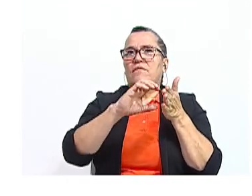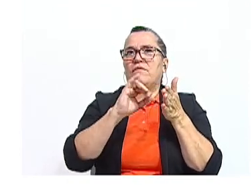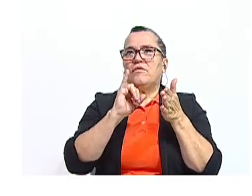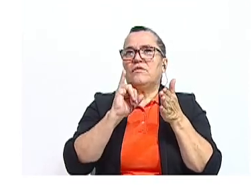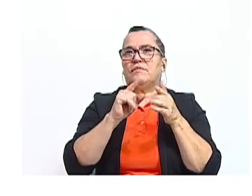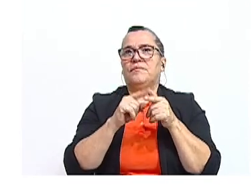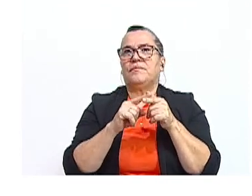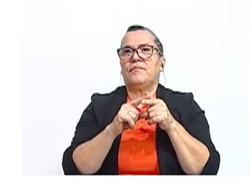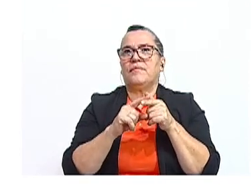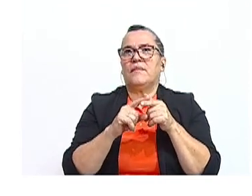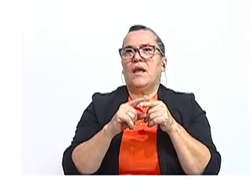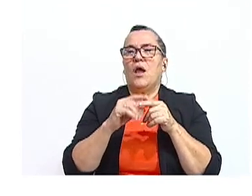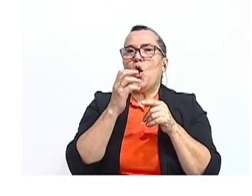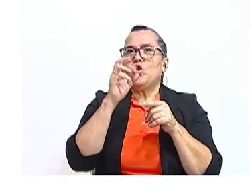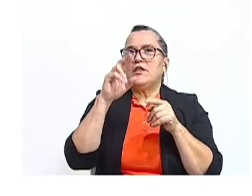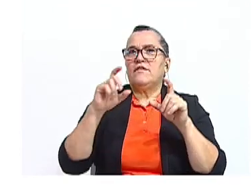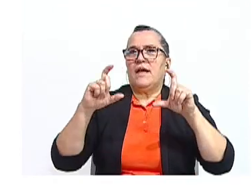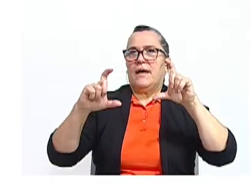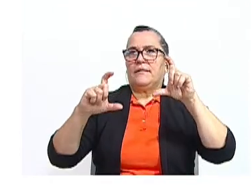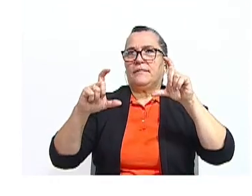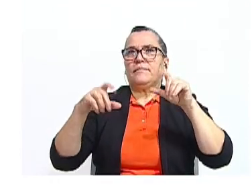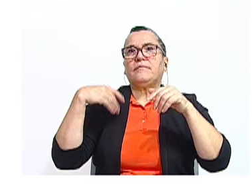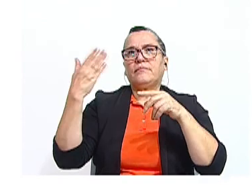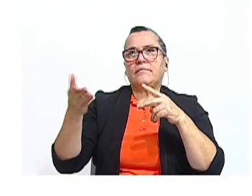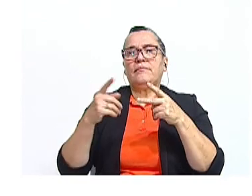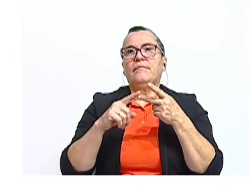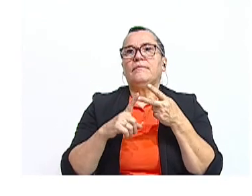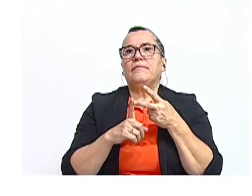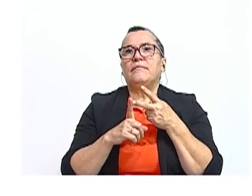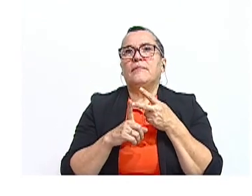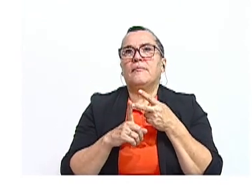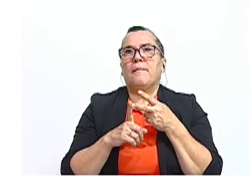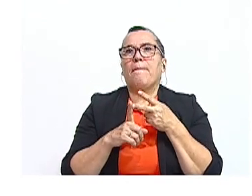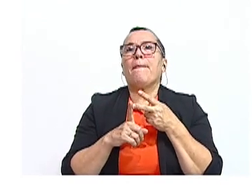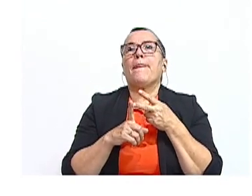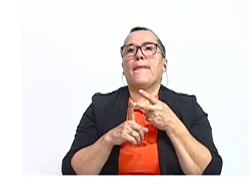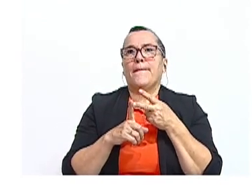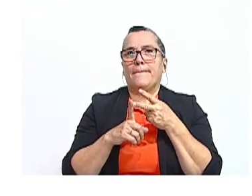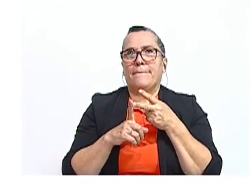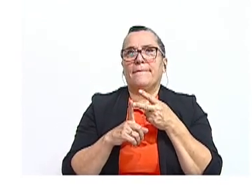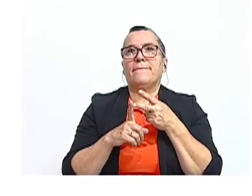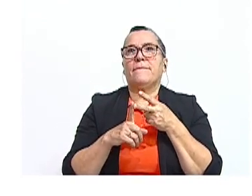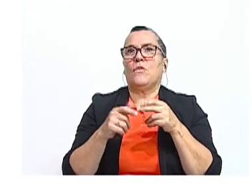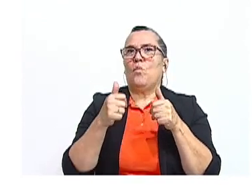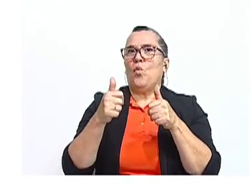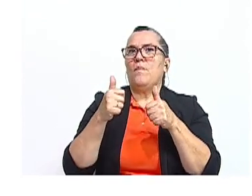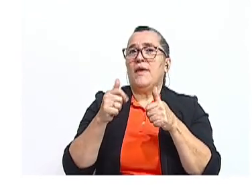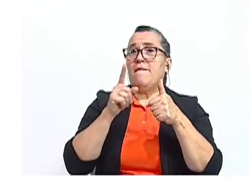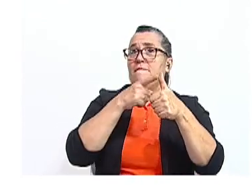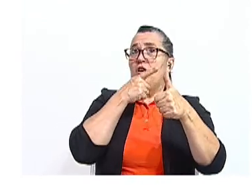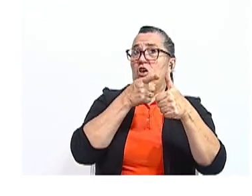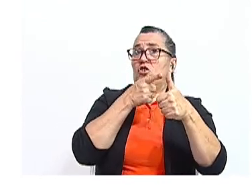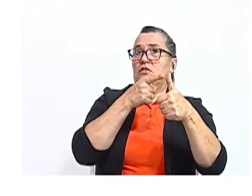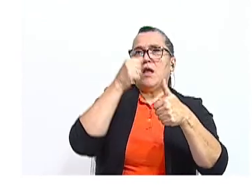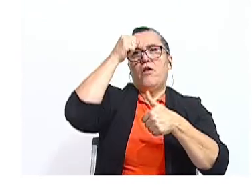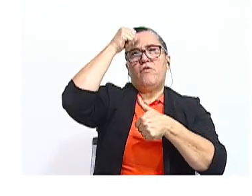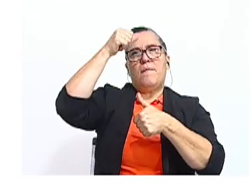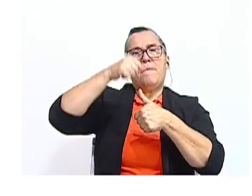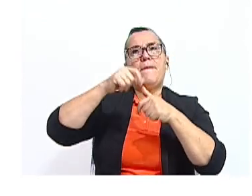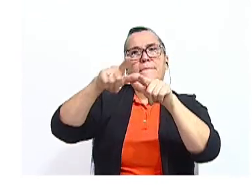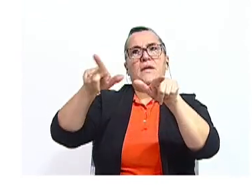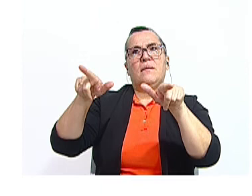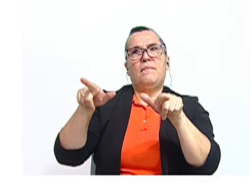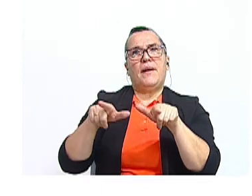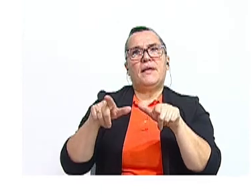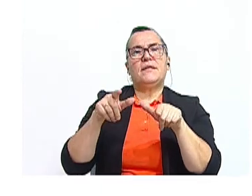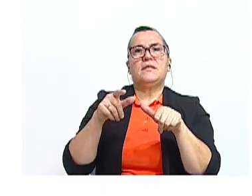a capitalized letter. Very good. Let's go to the next. Okay, very good. First, I remember the